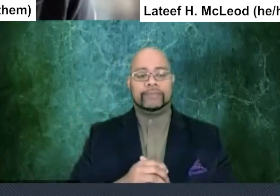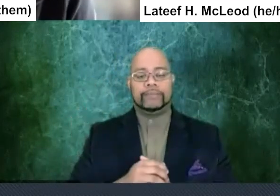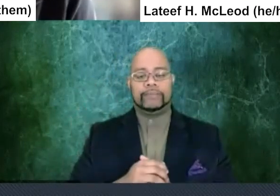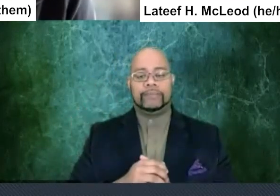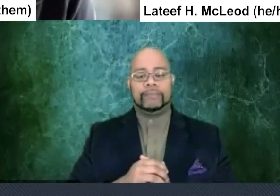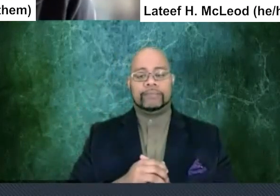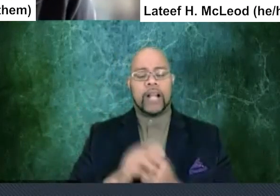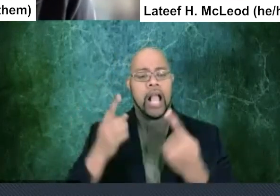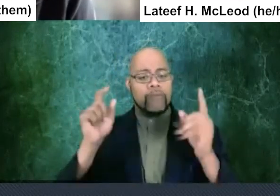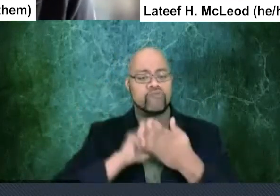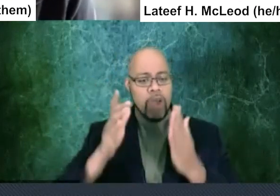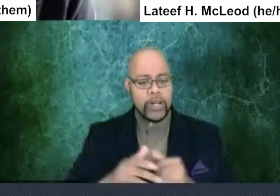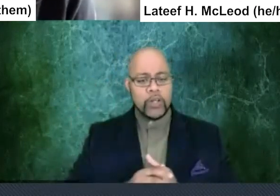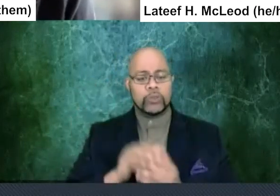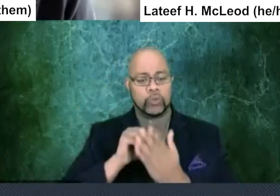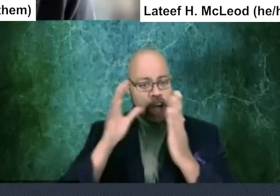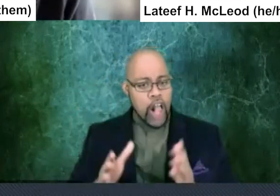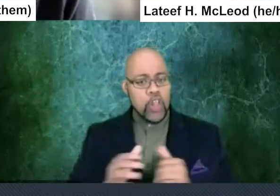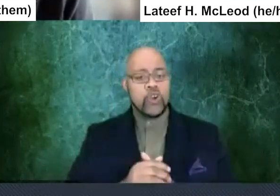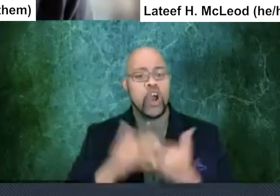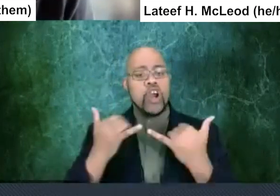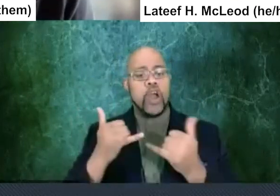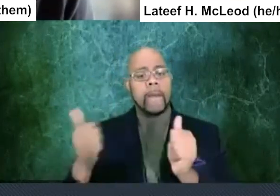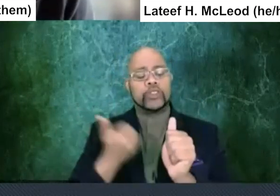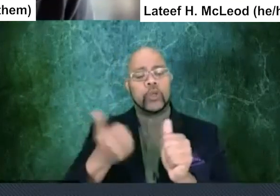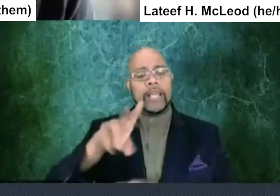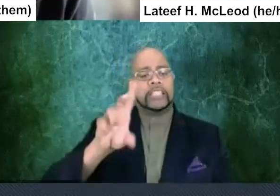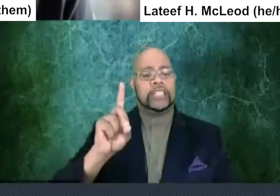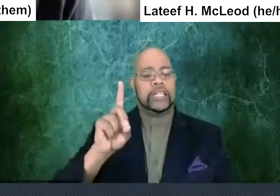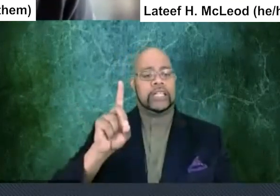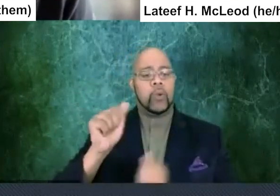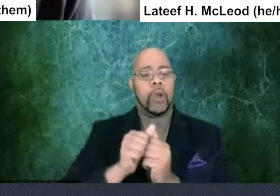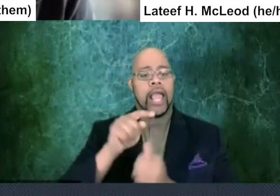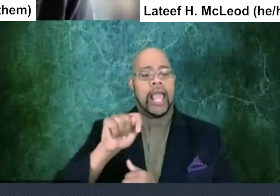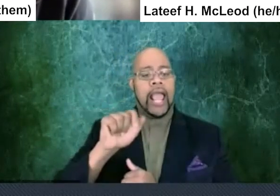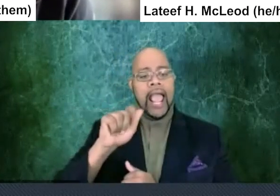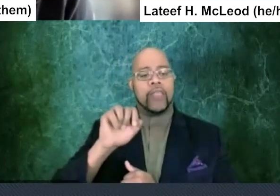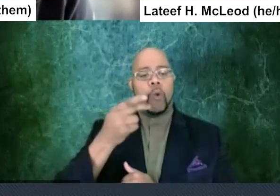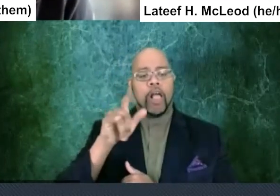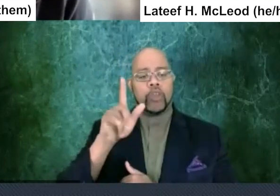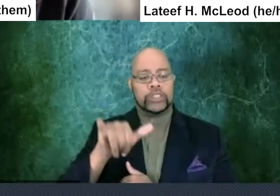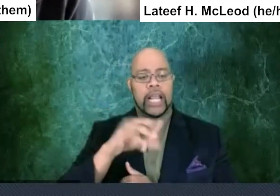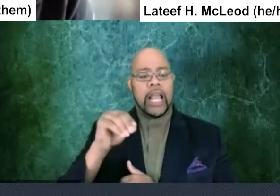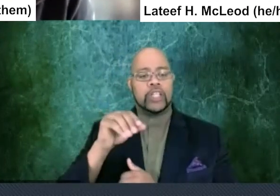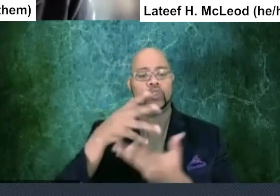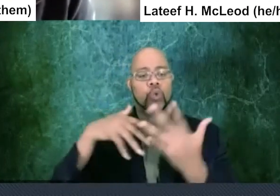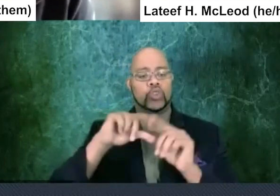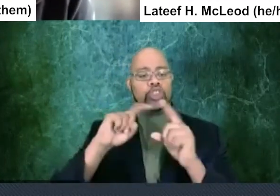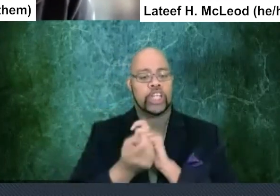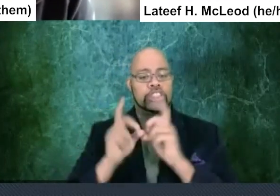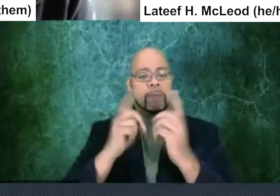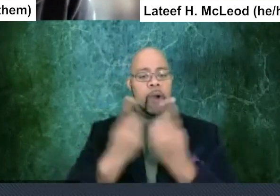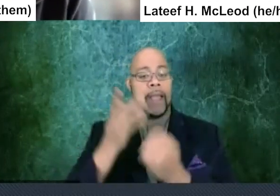an accomplished writer and scholar currently pursuing a doctorate with the Anthropology and Social Change Department